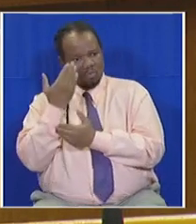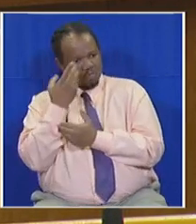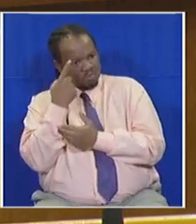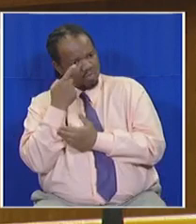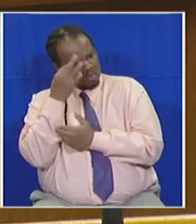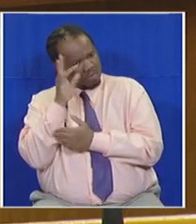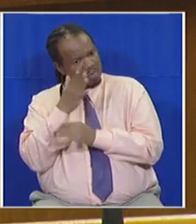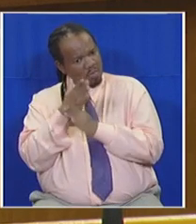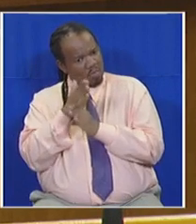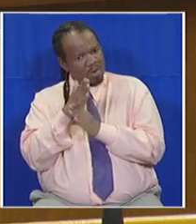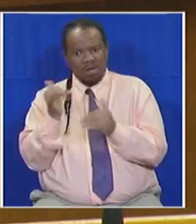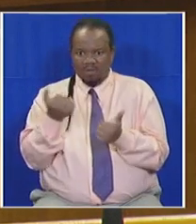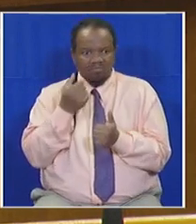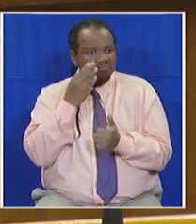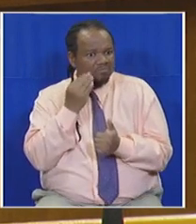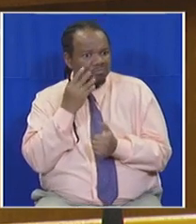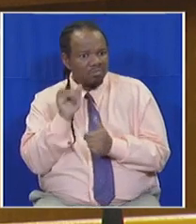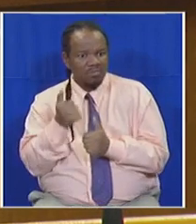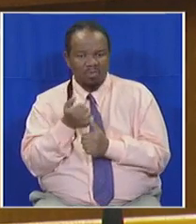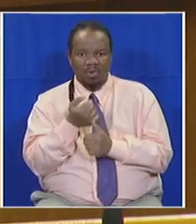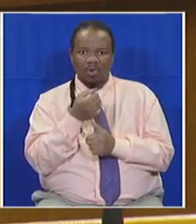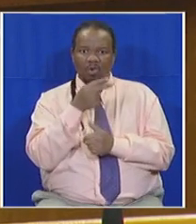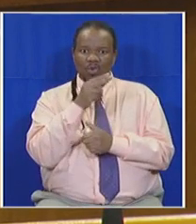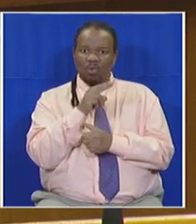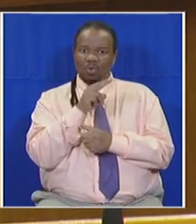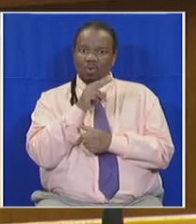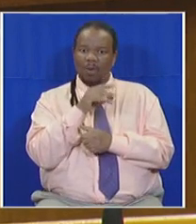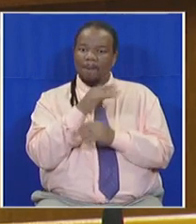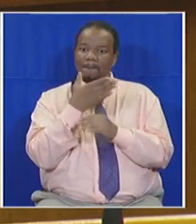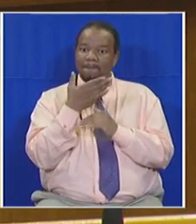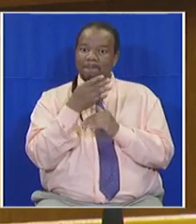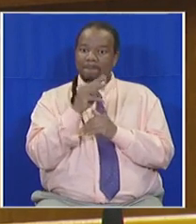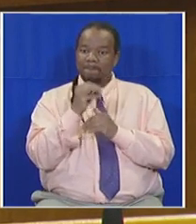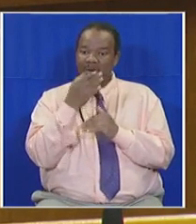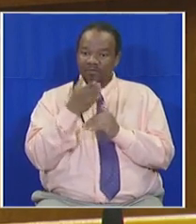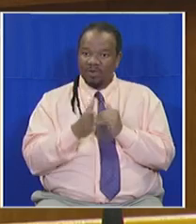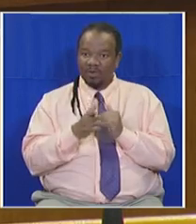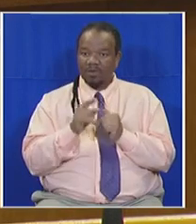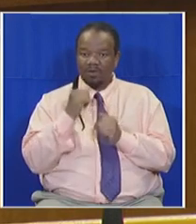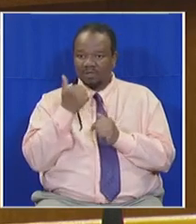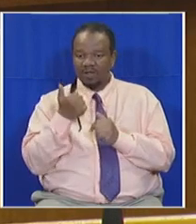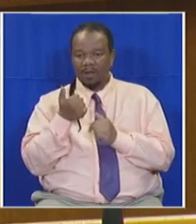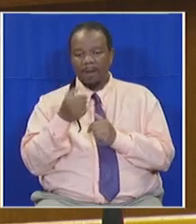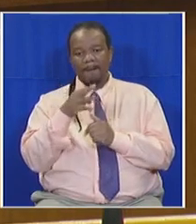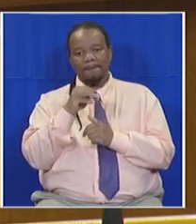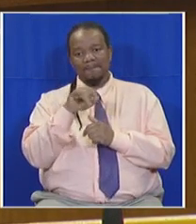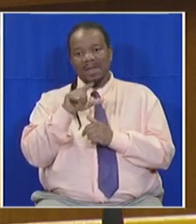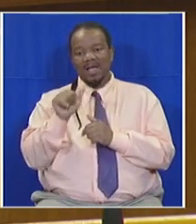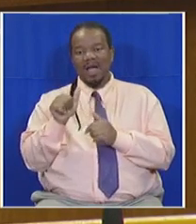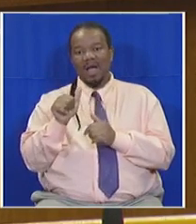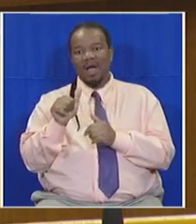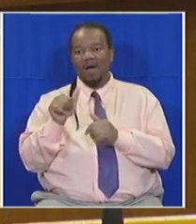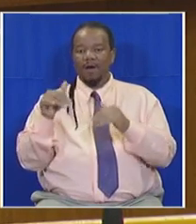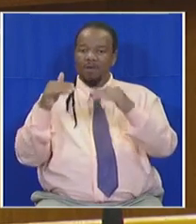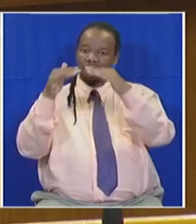government. At the end of March 2017, 65% of the total MIG allocation of 14.9 billion